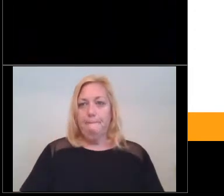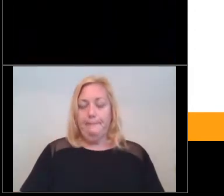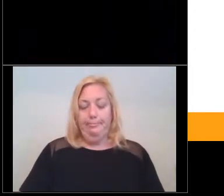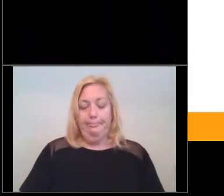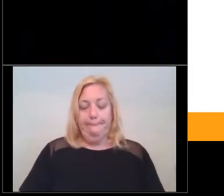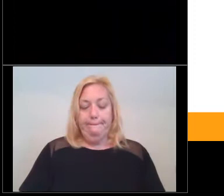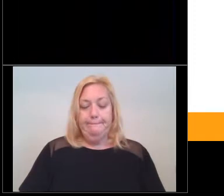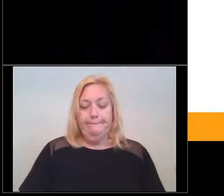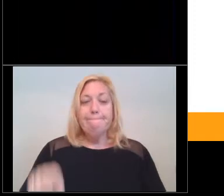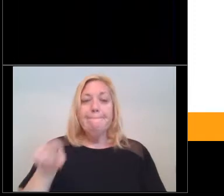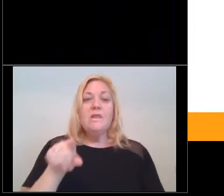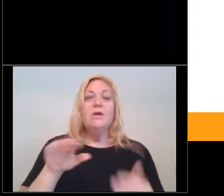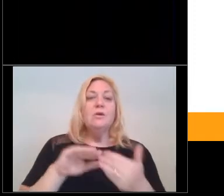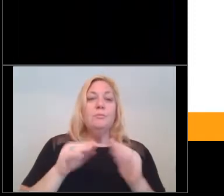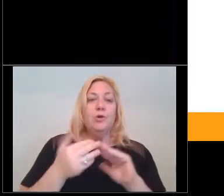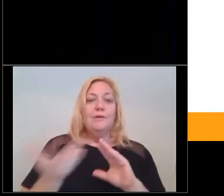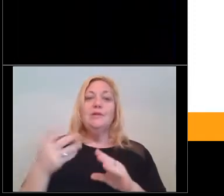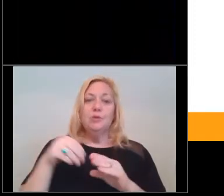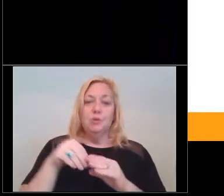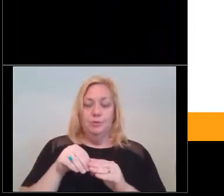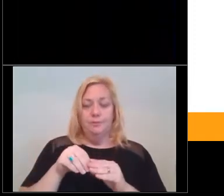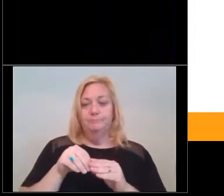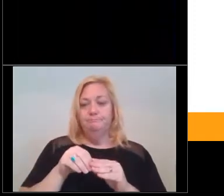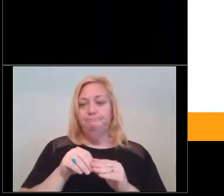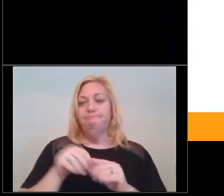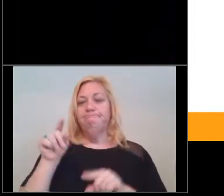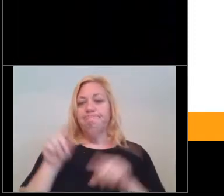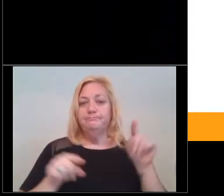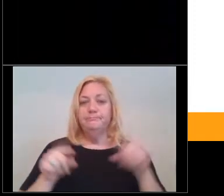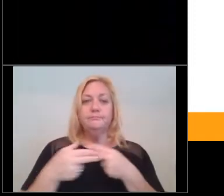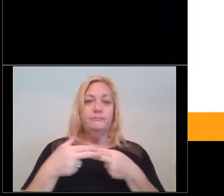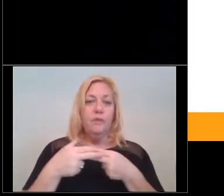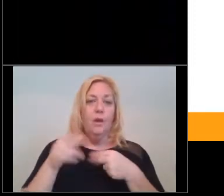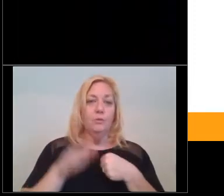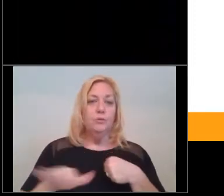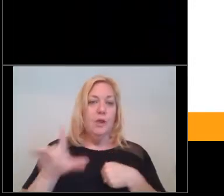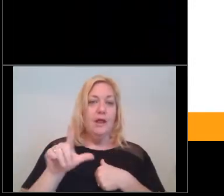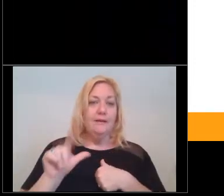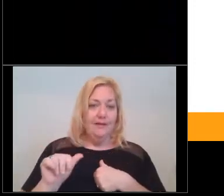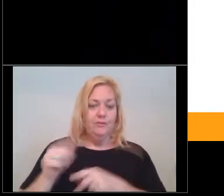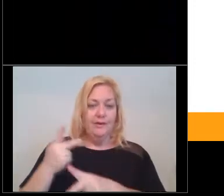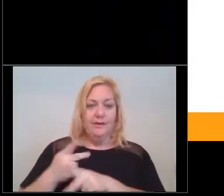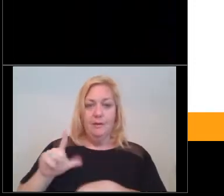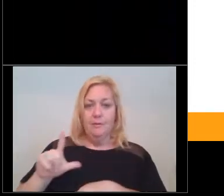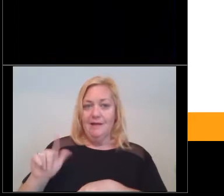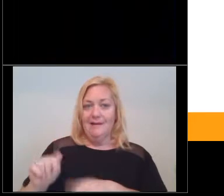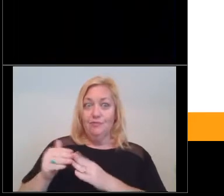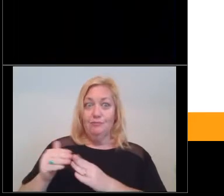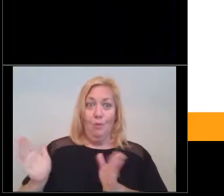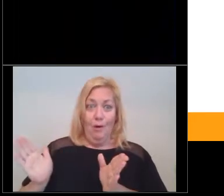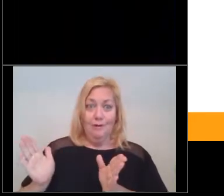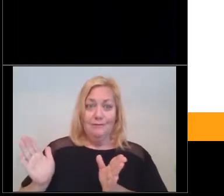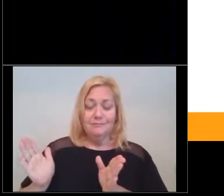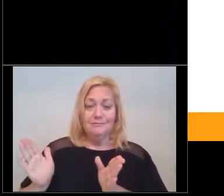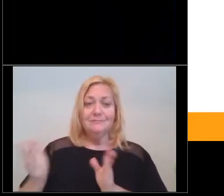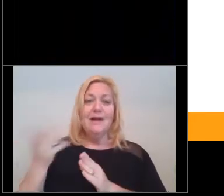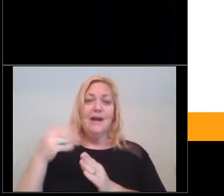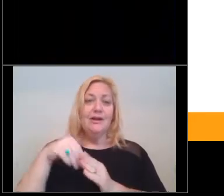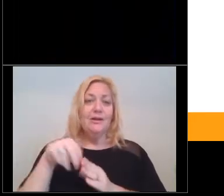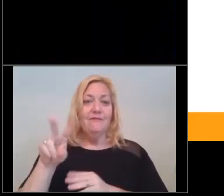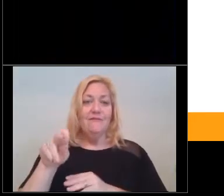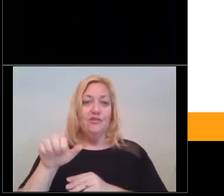Those communities included various communities within Los Angeles. We kept Los Angeles broad. That included